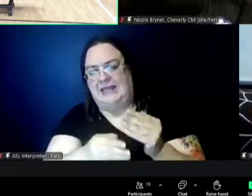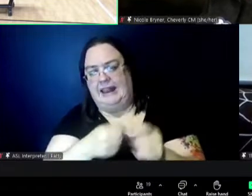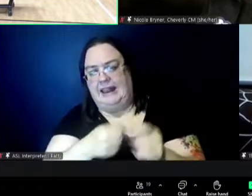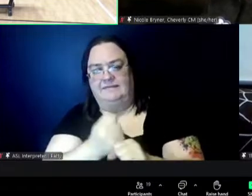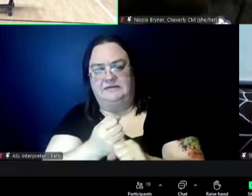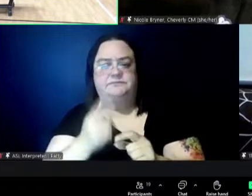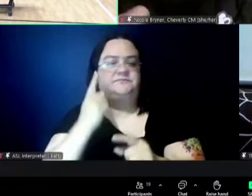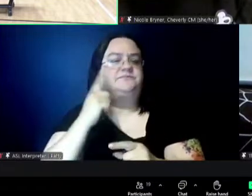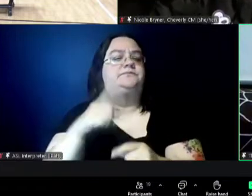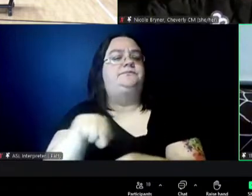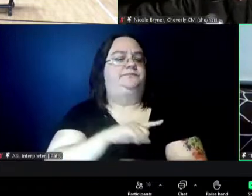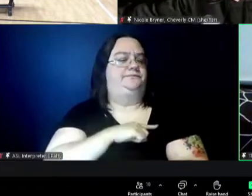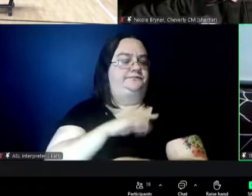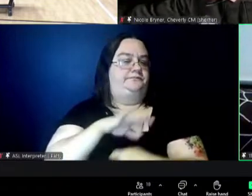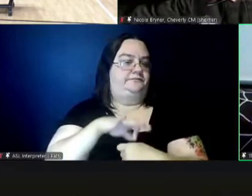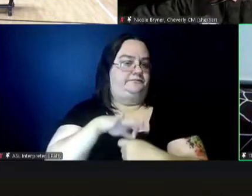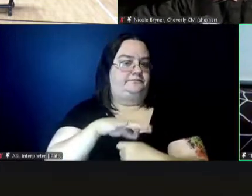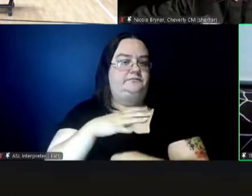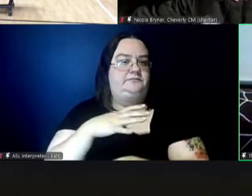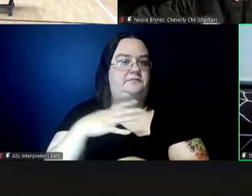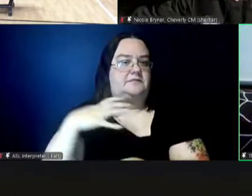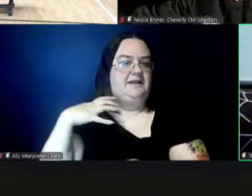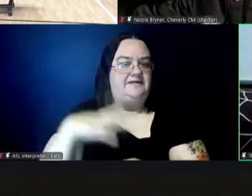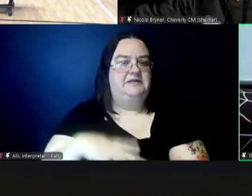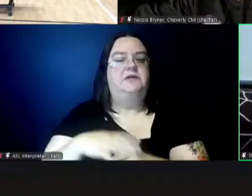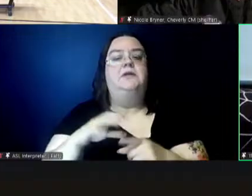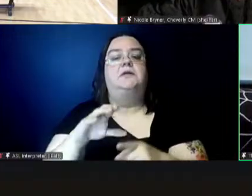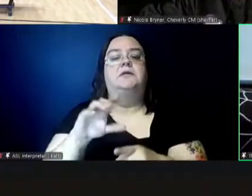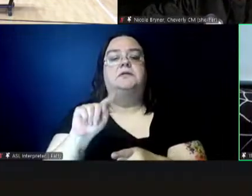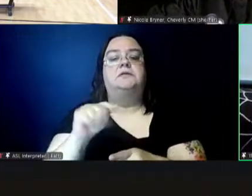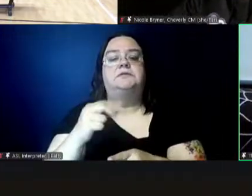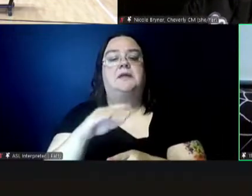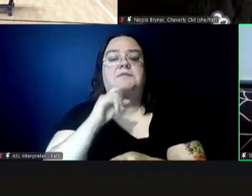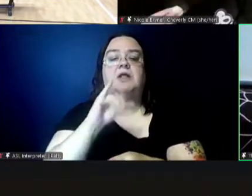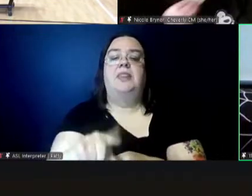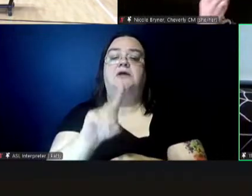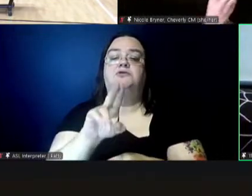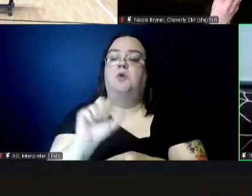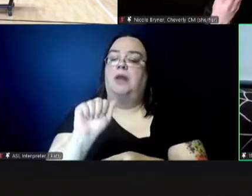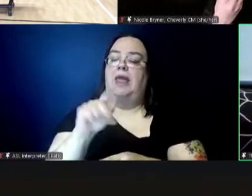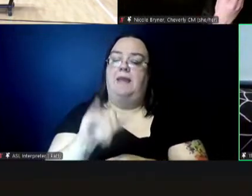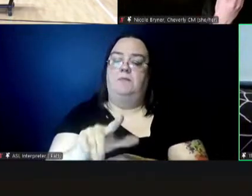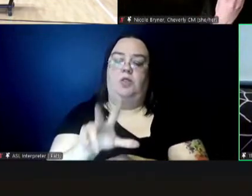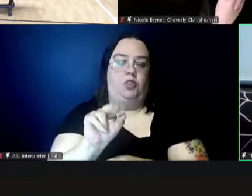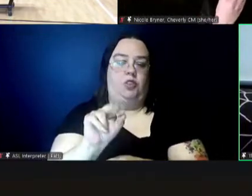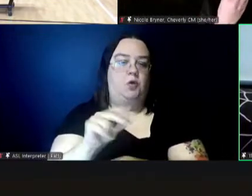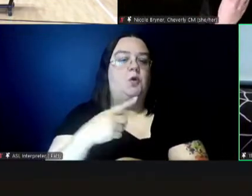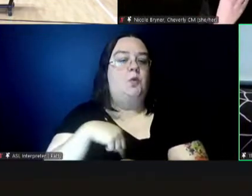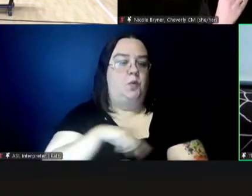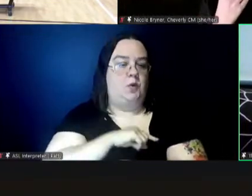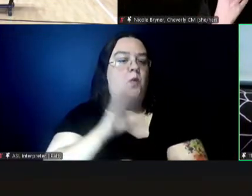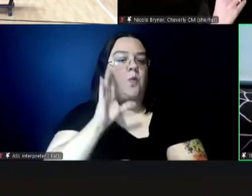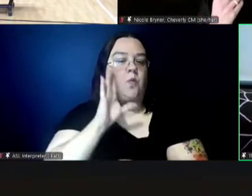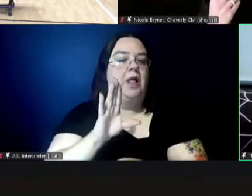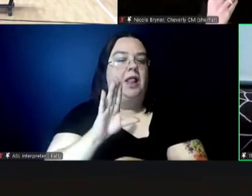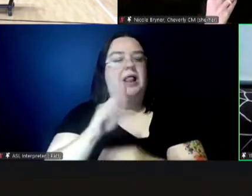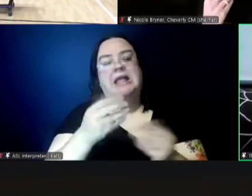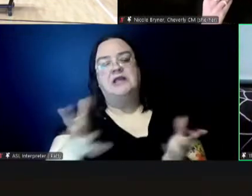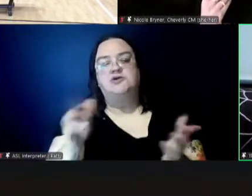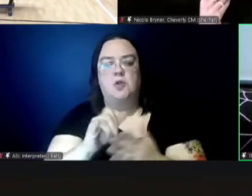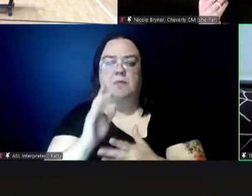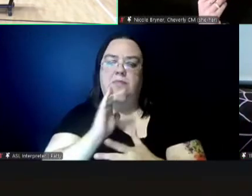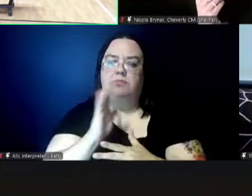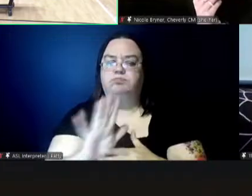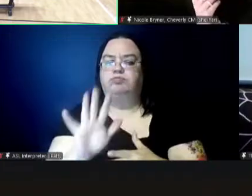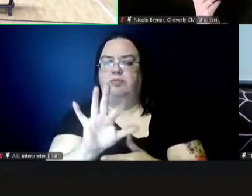elected officials. So. Those are due on the 30th of April, so we'll be issuing those probably in the February timeline.